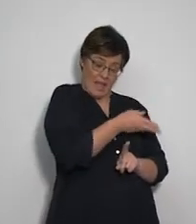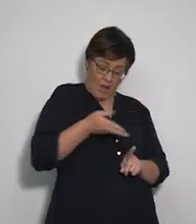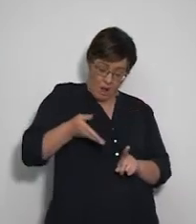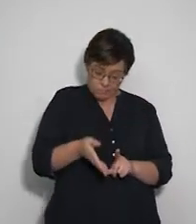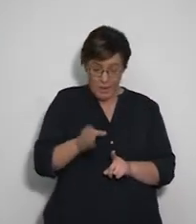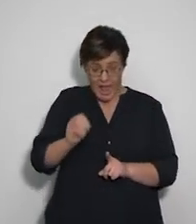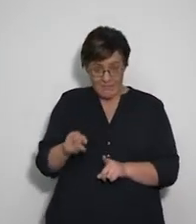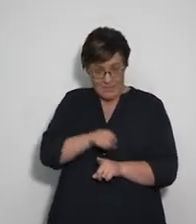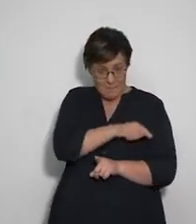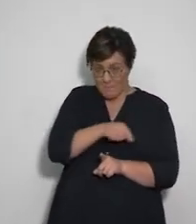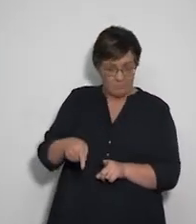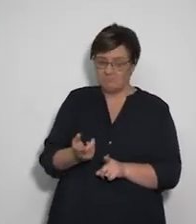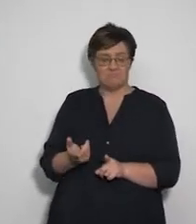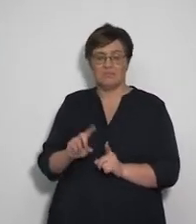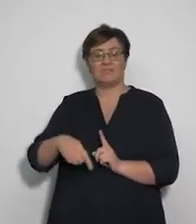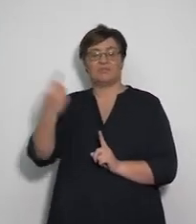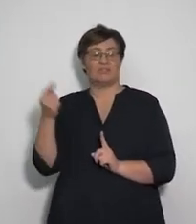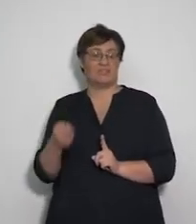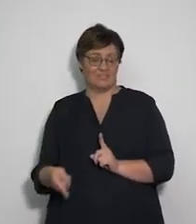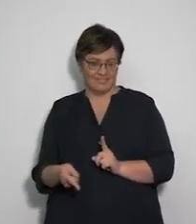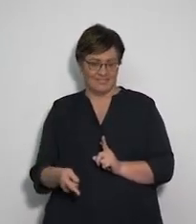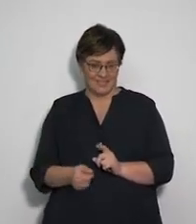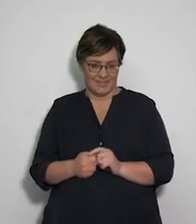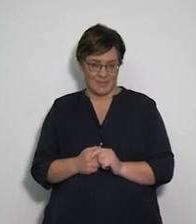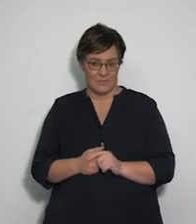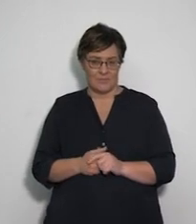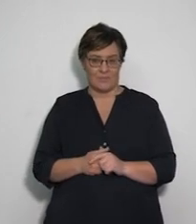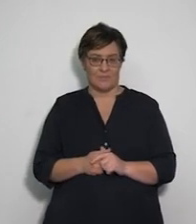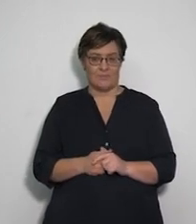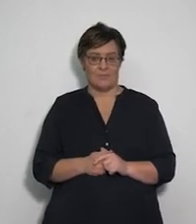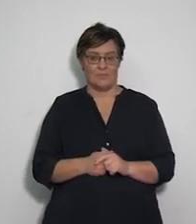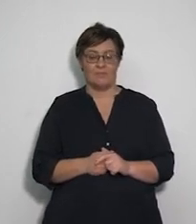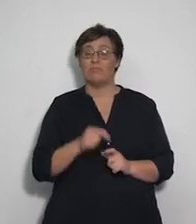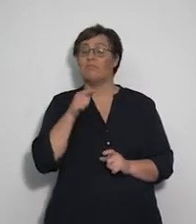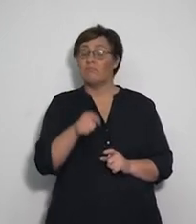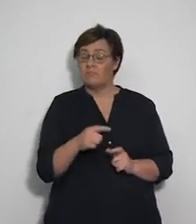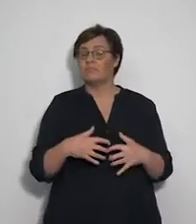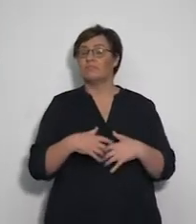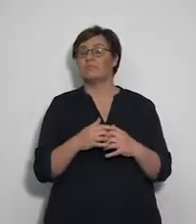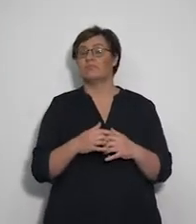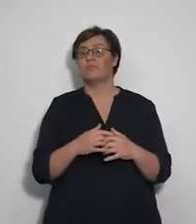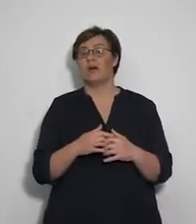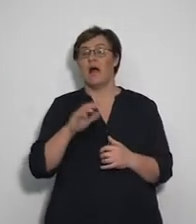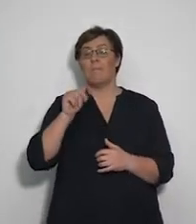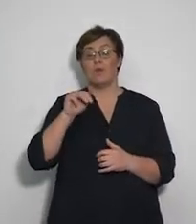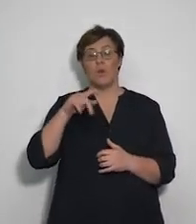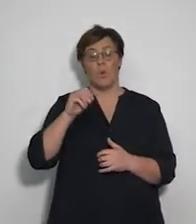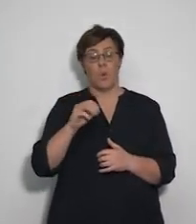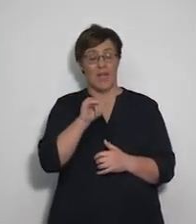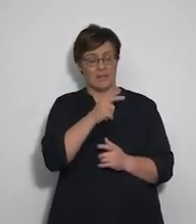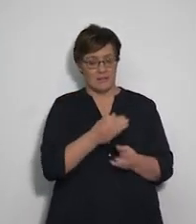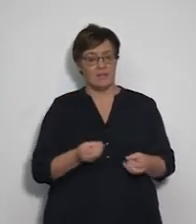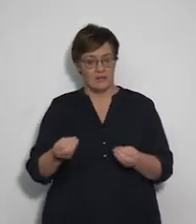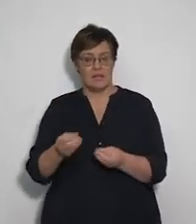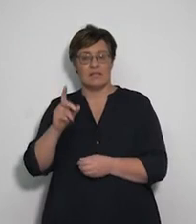was coded for by the unaltered codon. This results in a different amino acid being